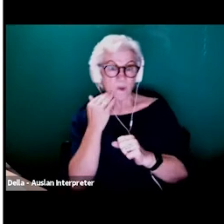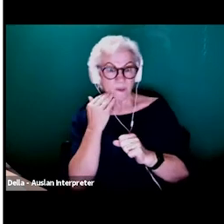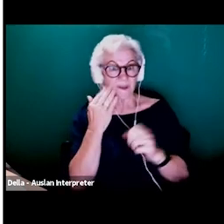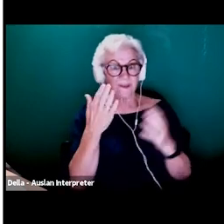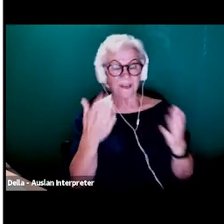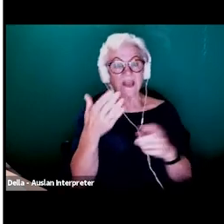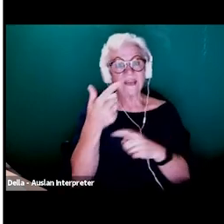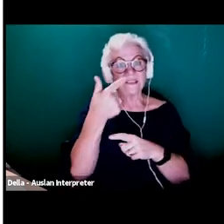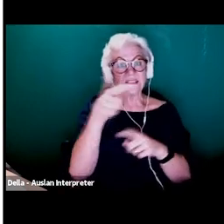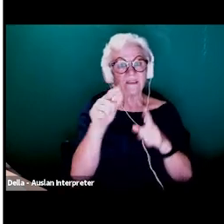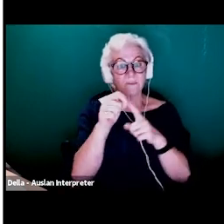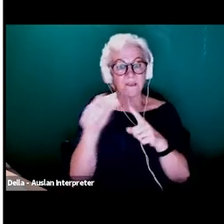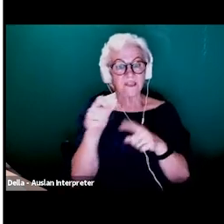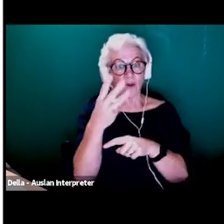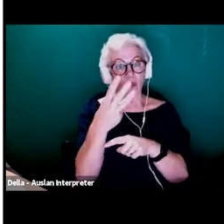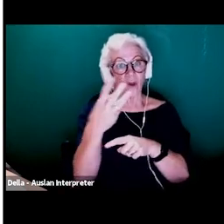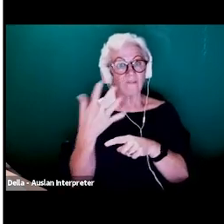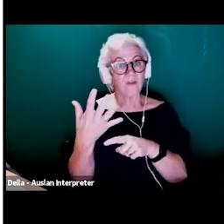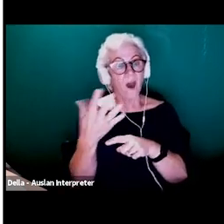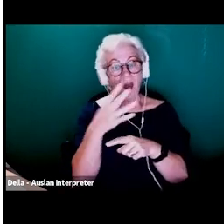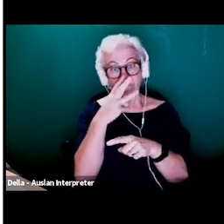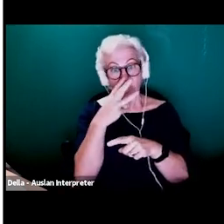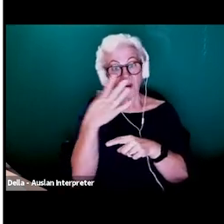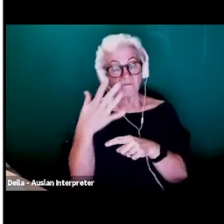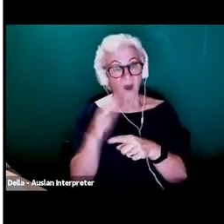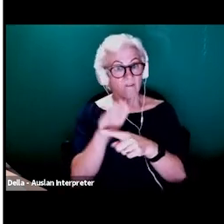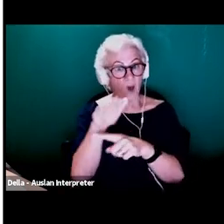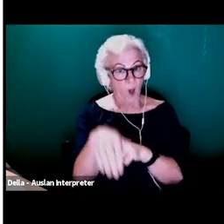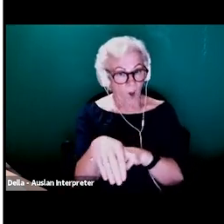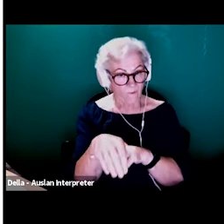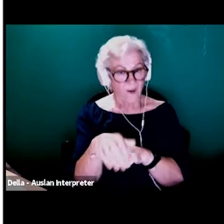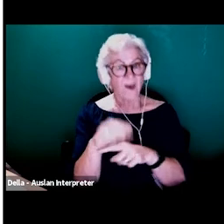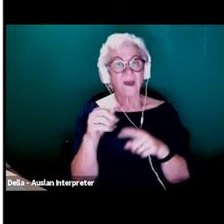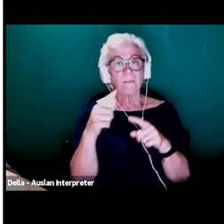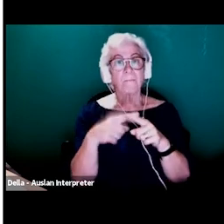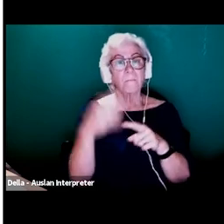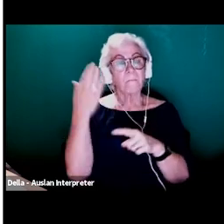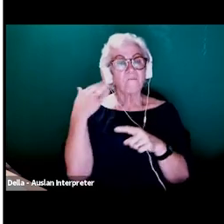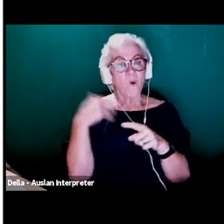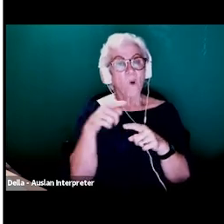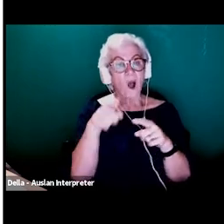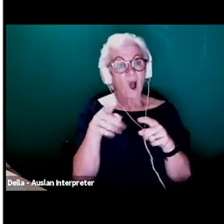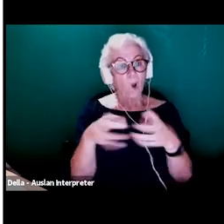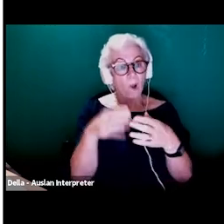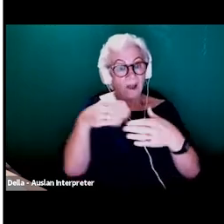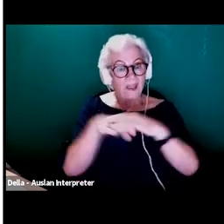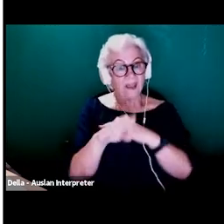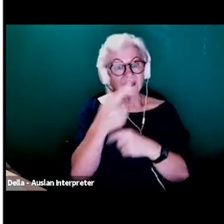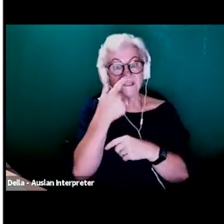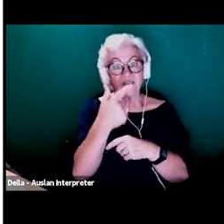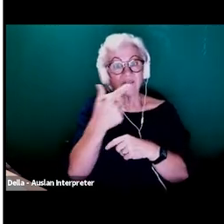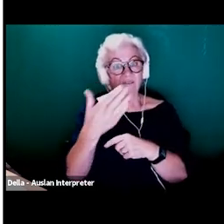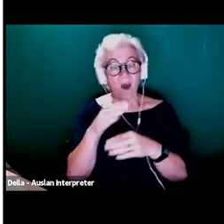70% were aged 35 years and over, with 12% aged 75 years and over at the time of cohort entry. The